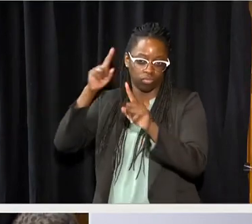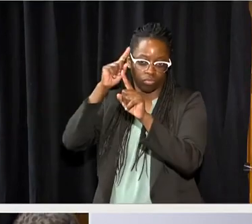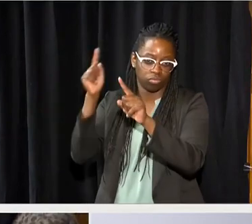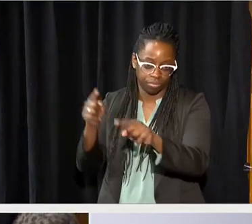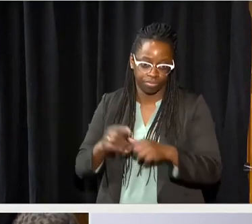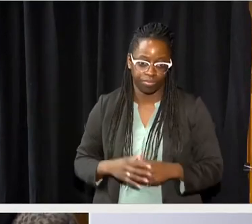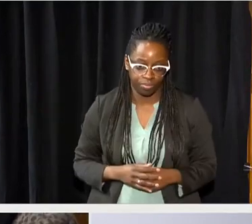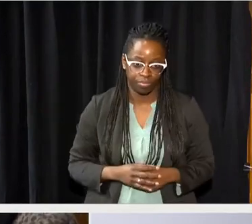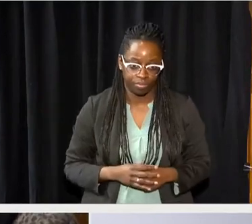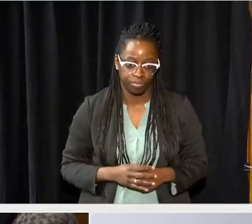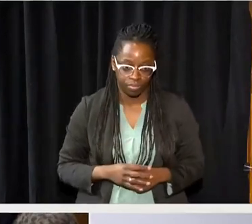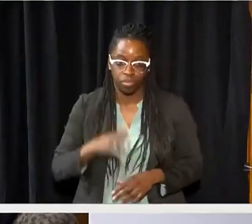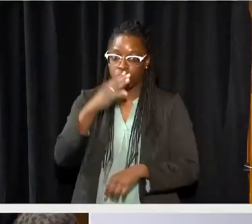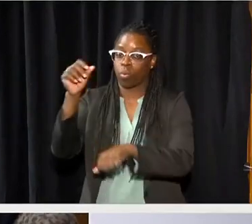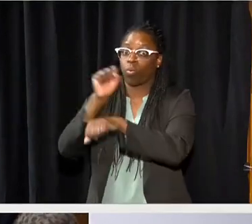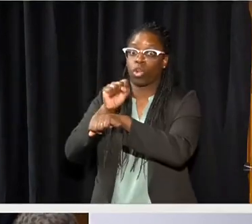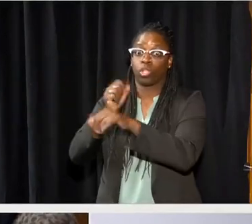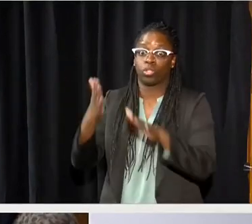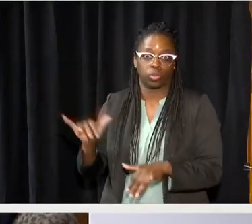Yeah. Here's what it can look like.